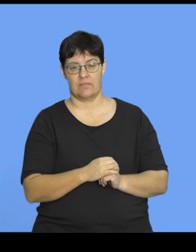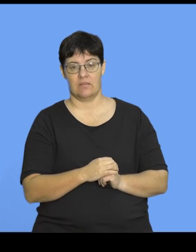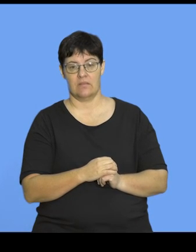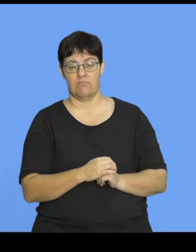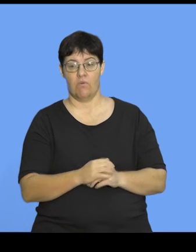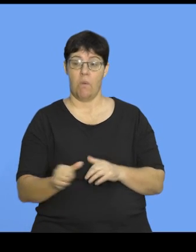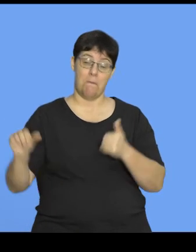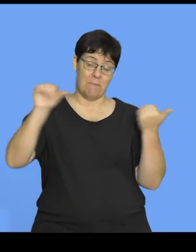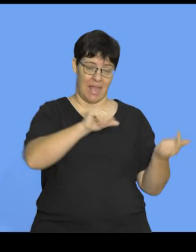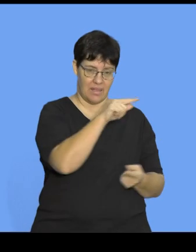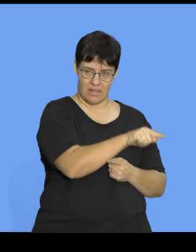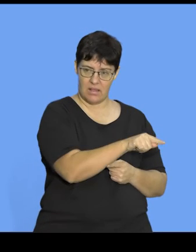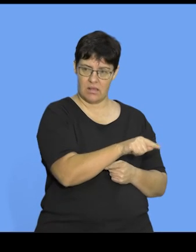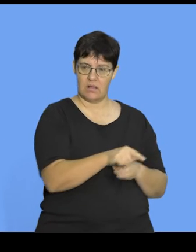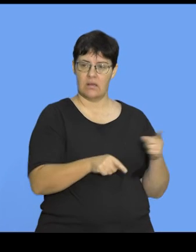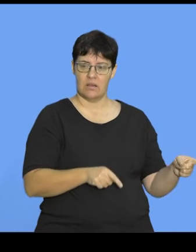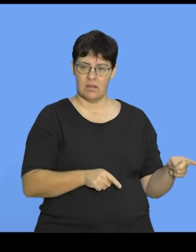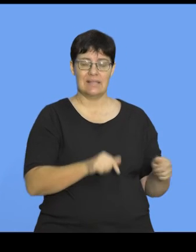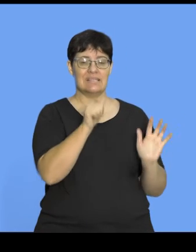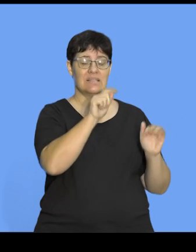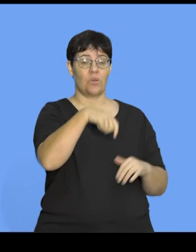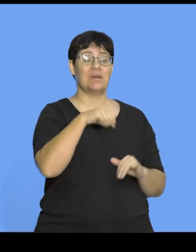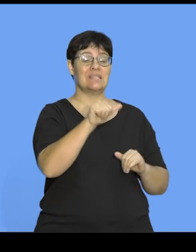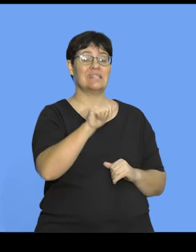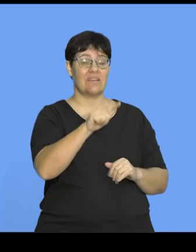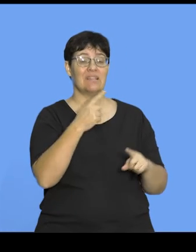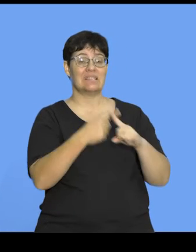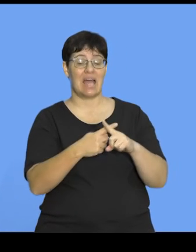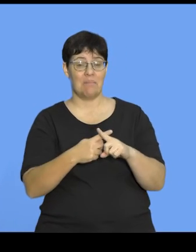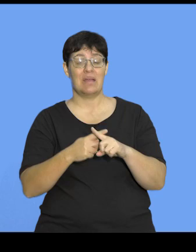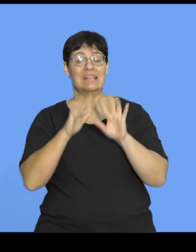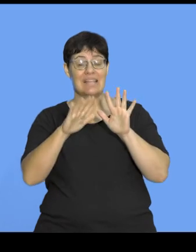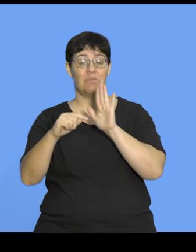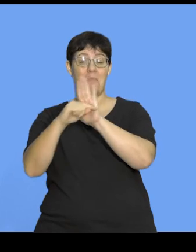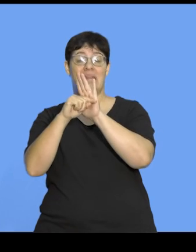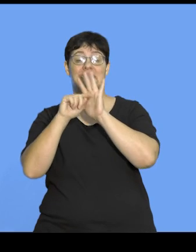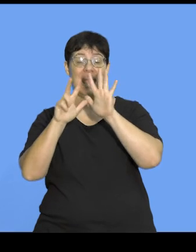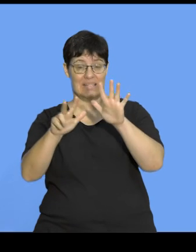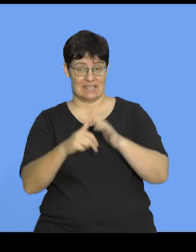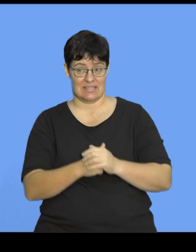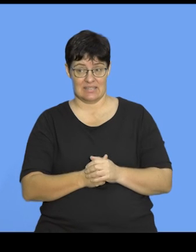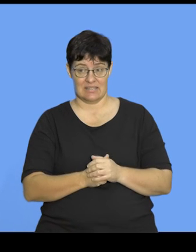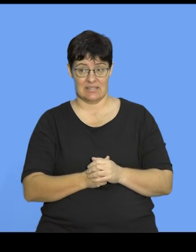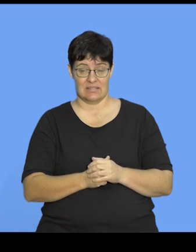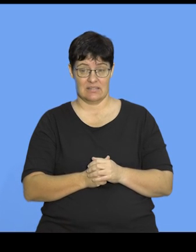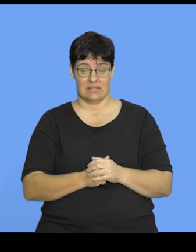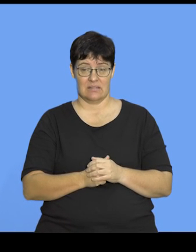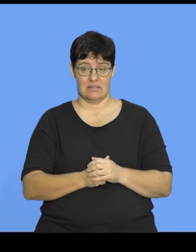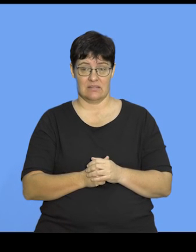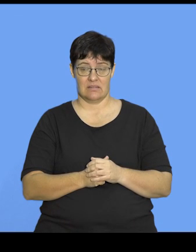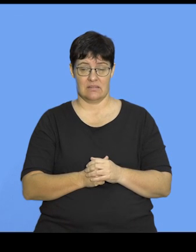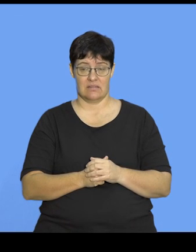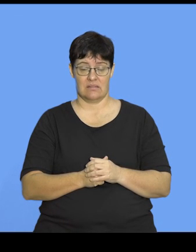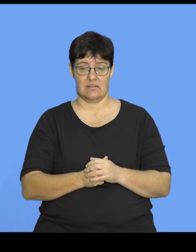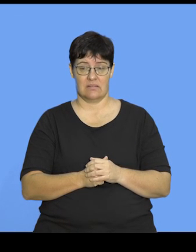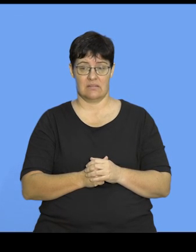If we go back here, that force was 6,67 times 10 to the minus 8. I'm just going to put it here. Let's